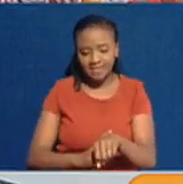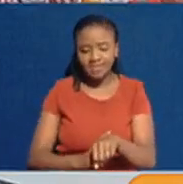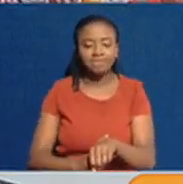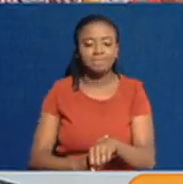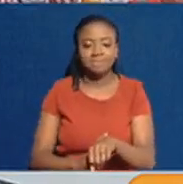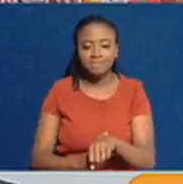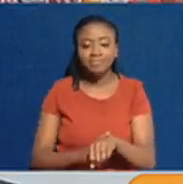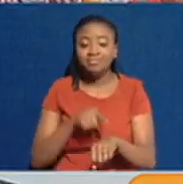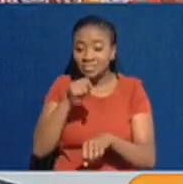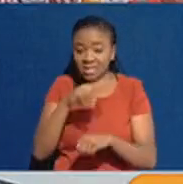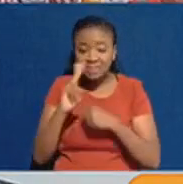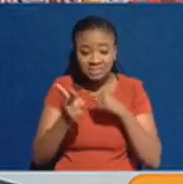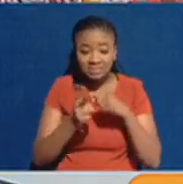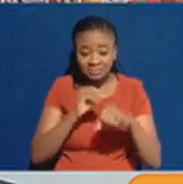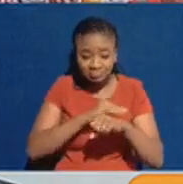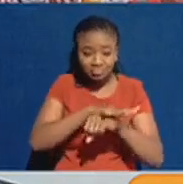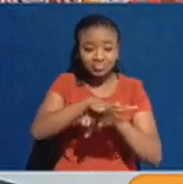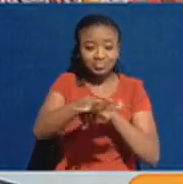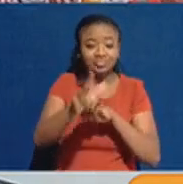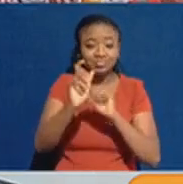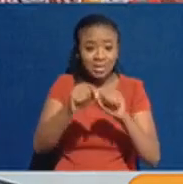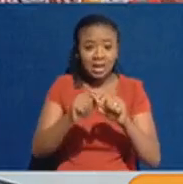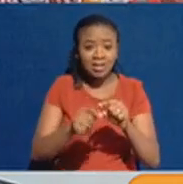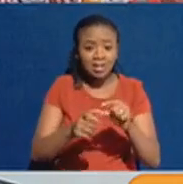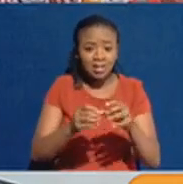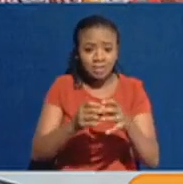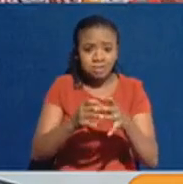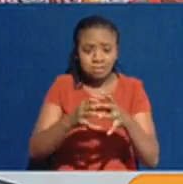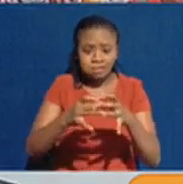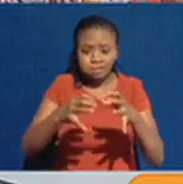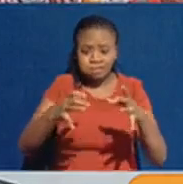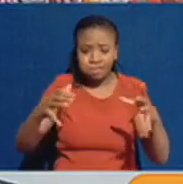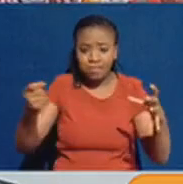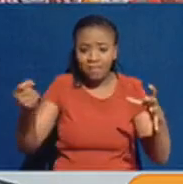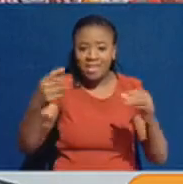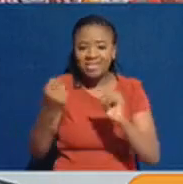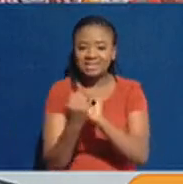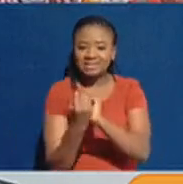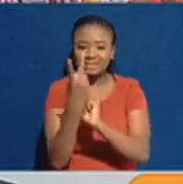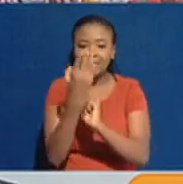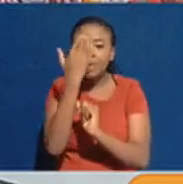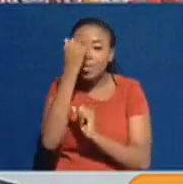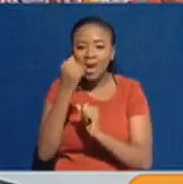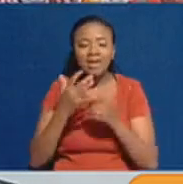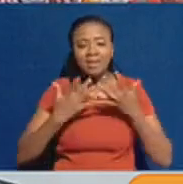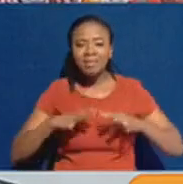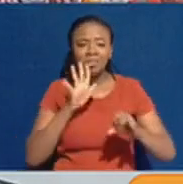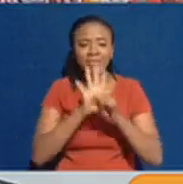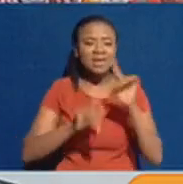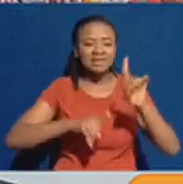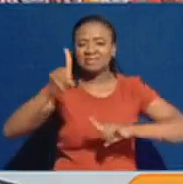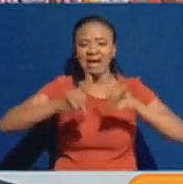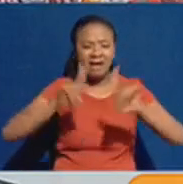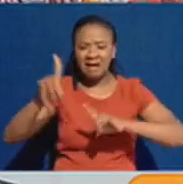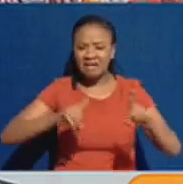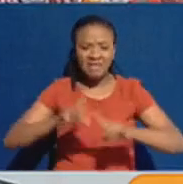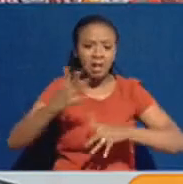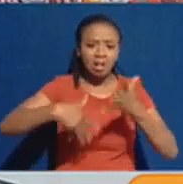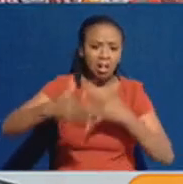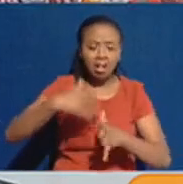The seventh wave is expected to peak in December during the festive period, prompting calls for Kenyans to revert to